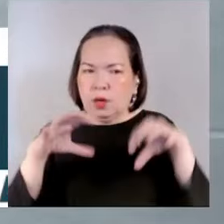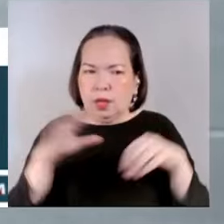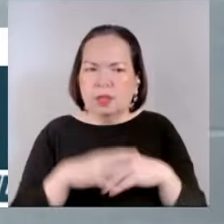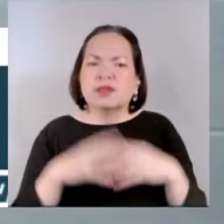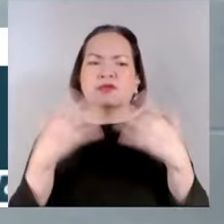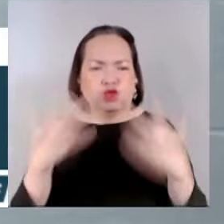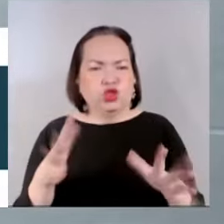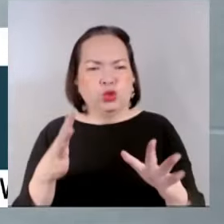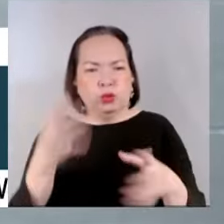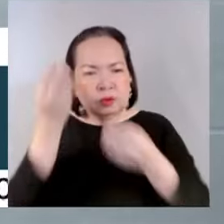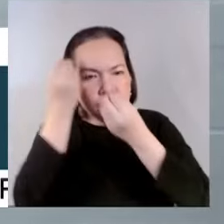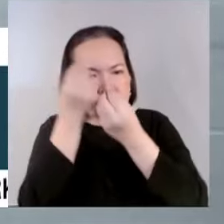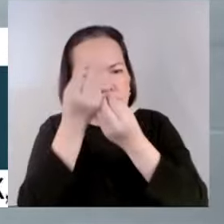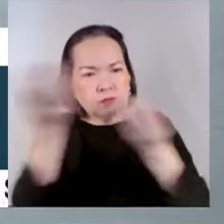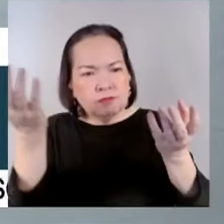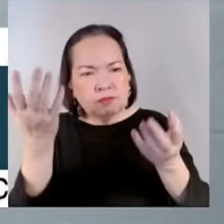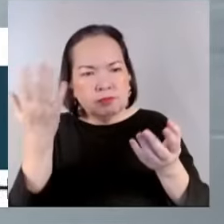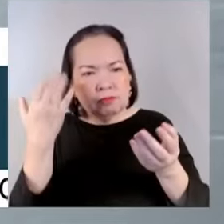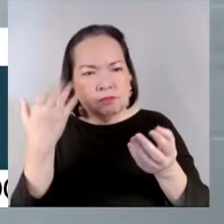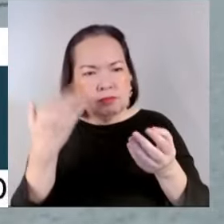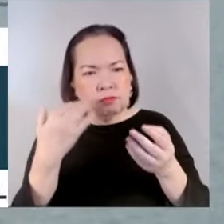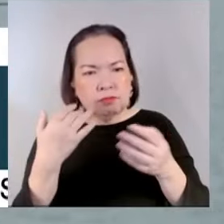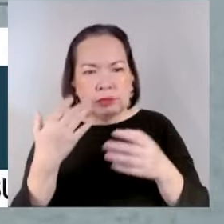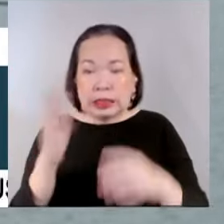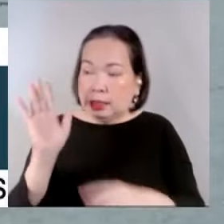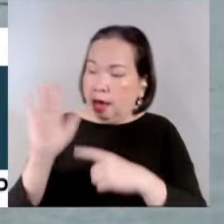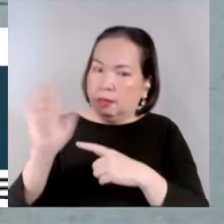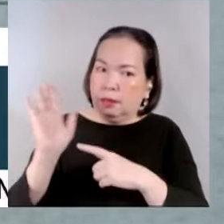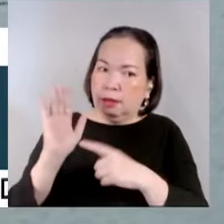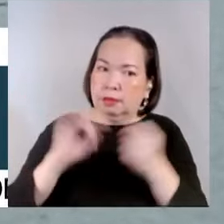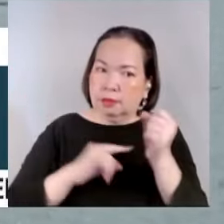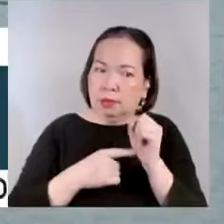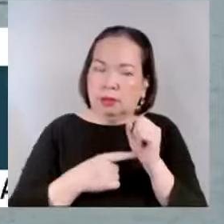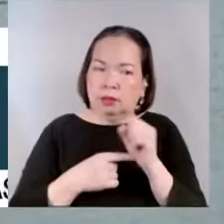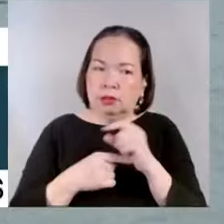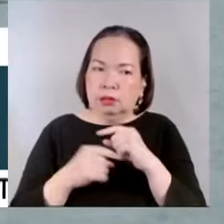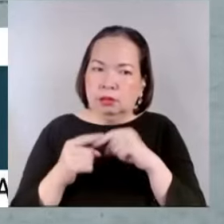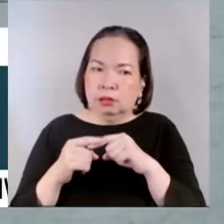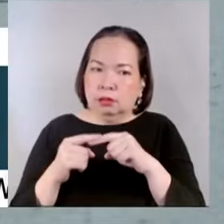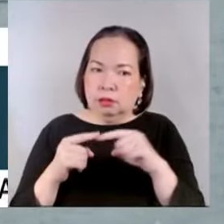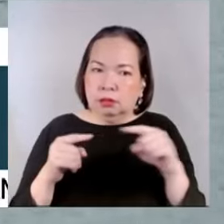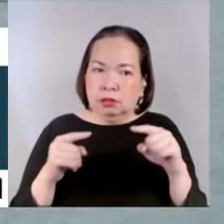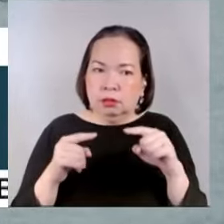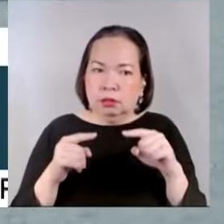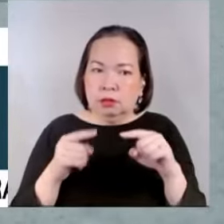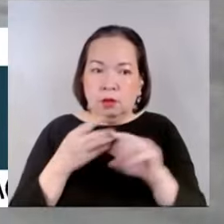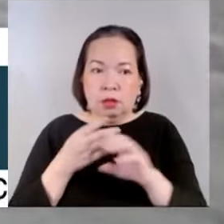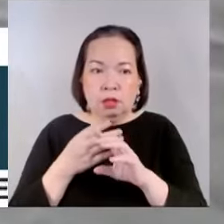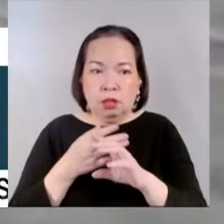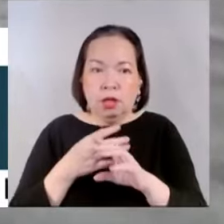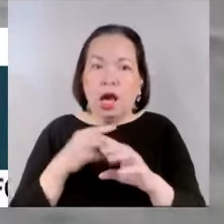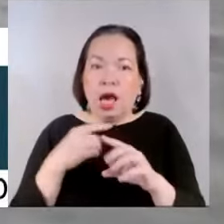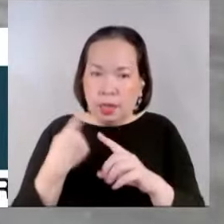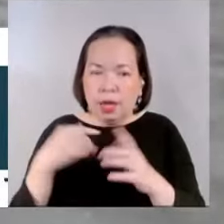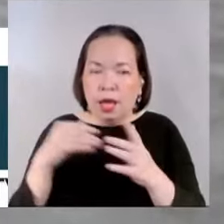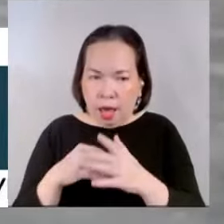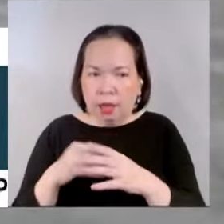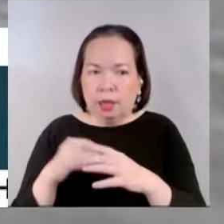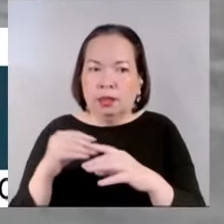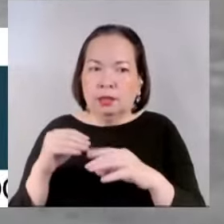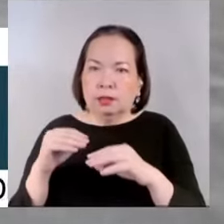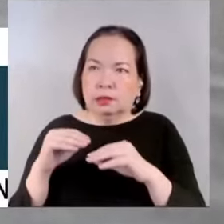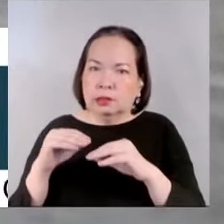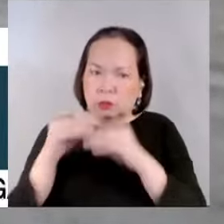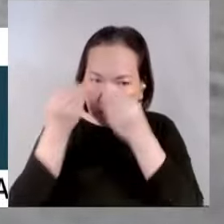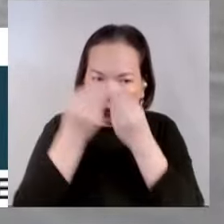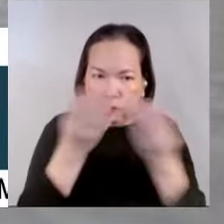out advisories as early as Sunday, and the weather advisory started a bit a while ago, and it started from